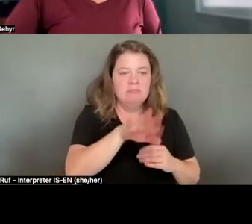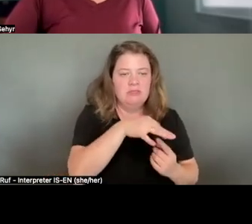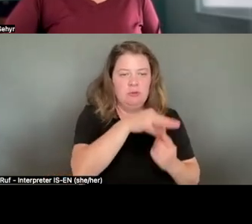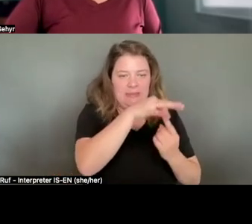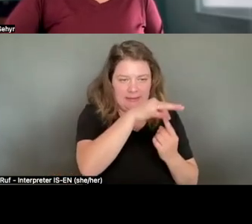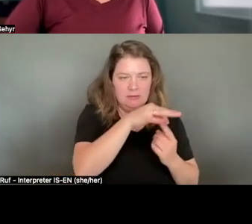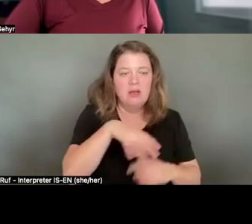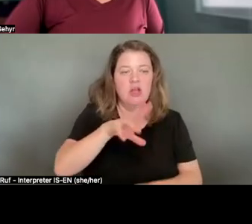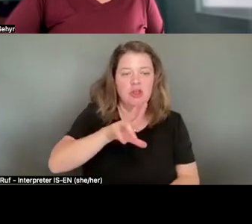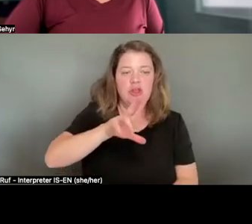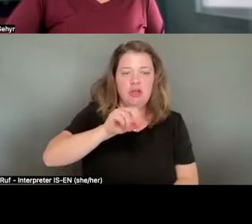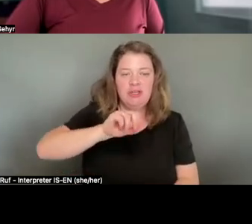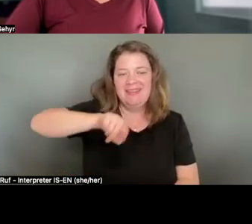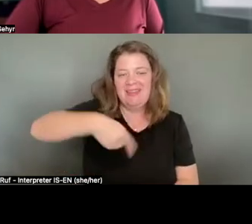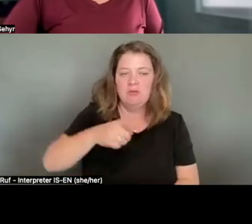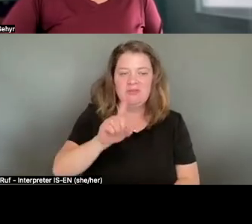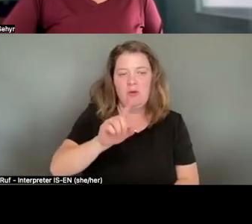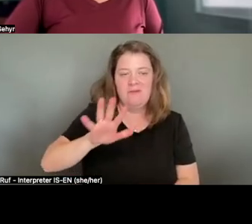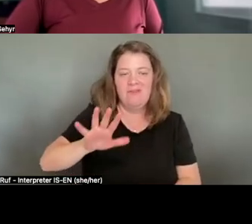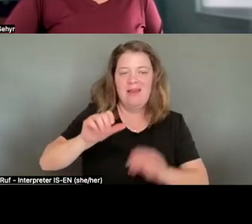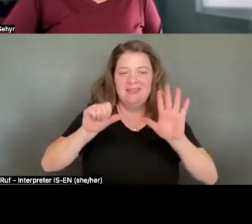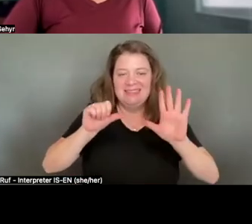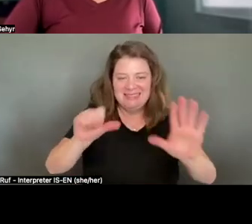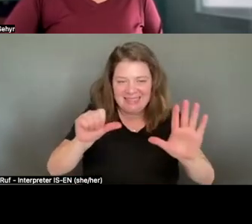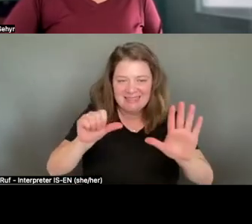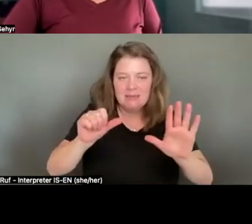30,156 unique Q response pairs.